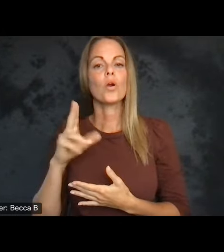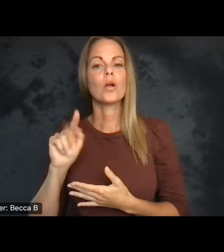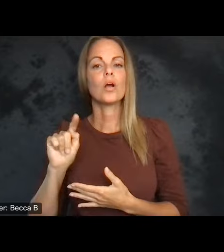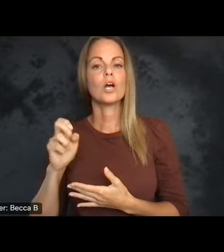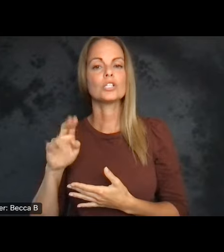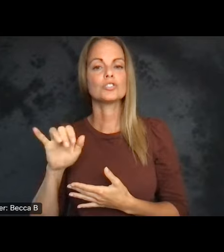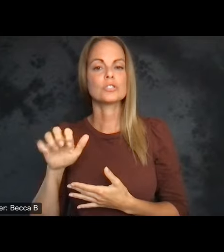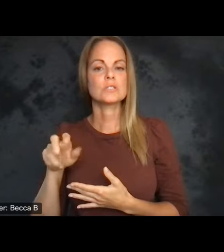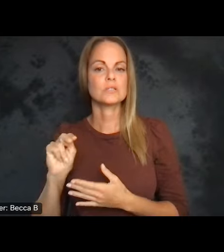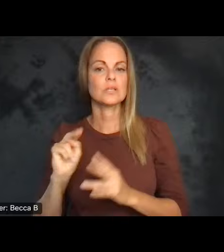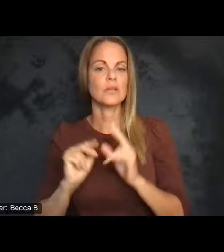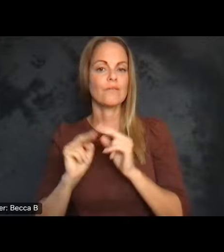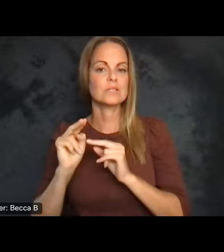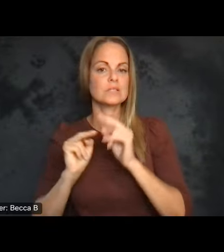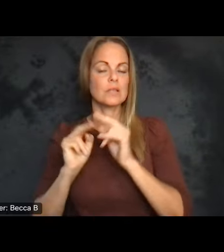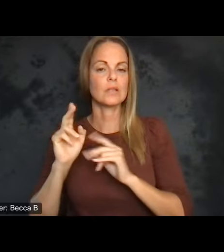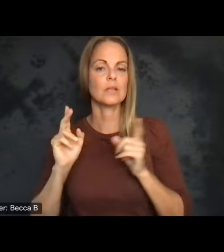facility.